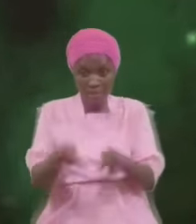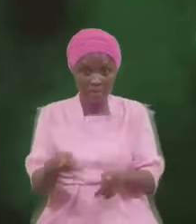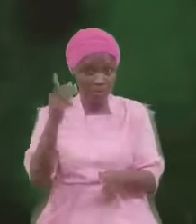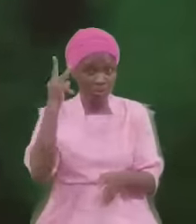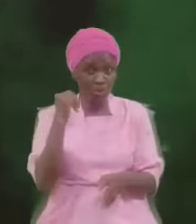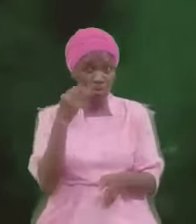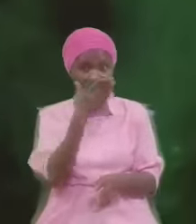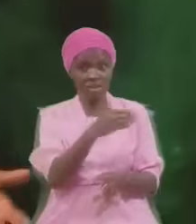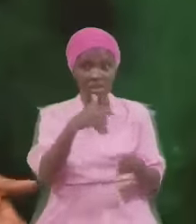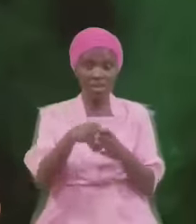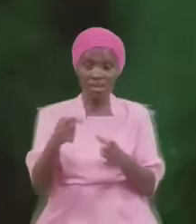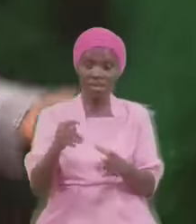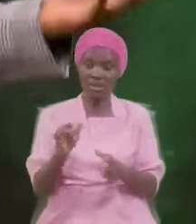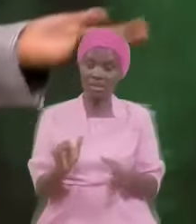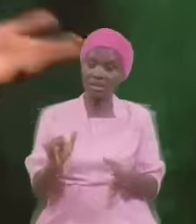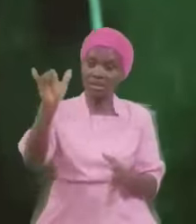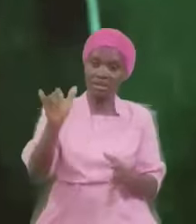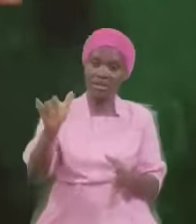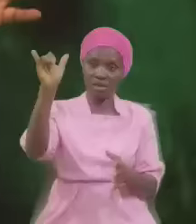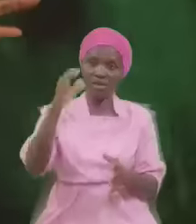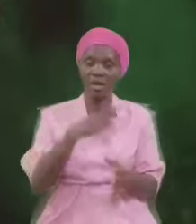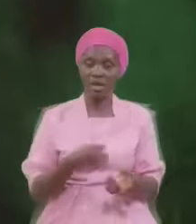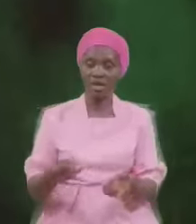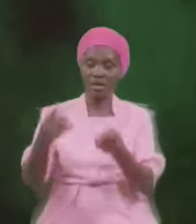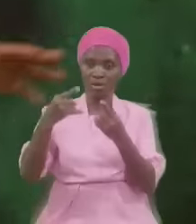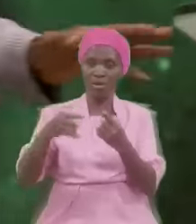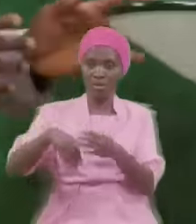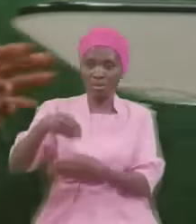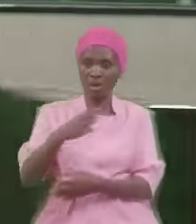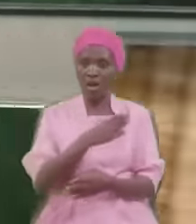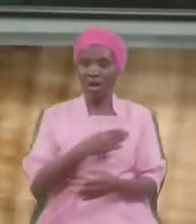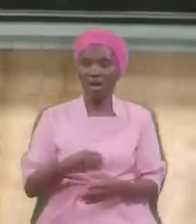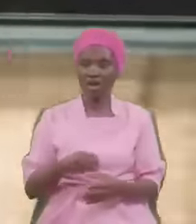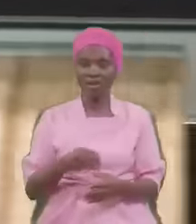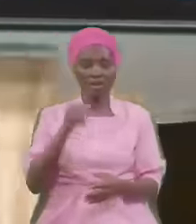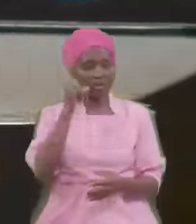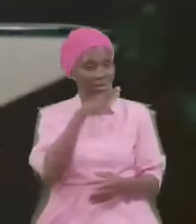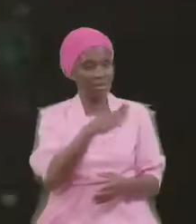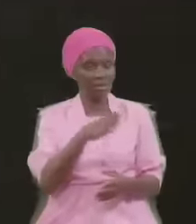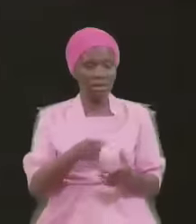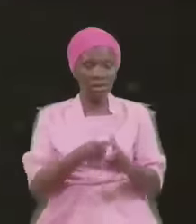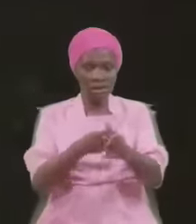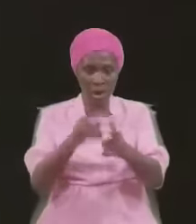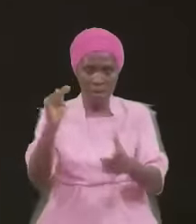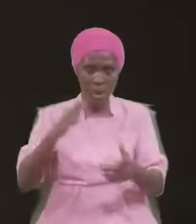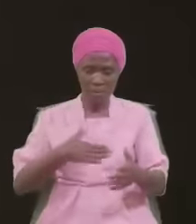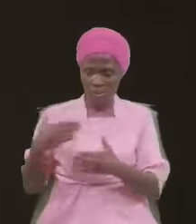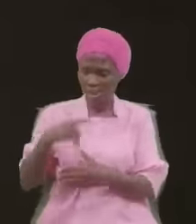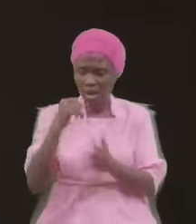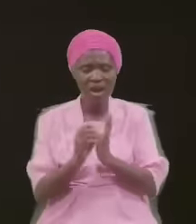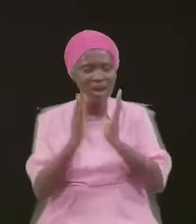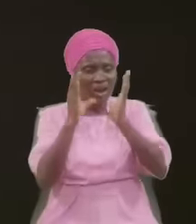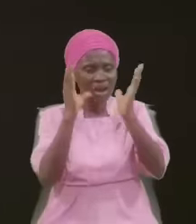plane, and then got down, was also, you know, at the tarmac, and she ran by my side and said, Pastor, are